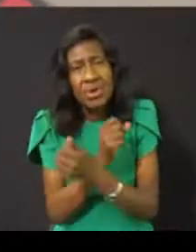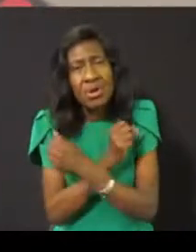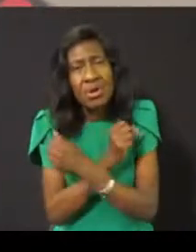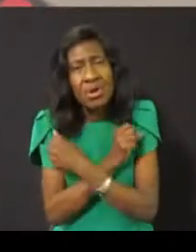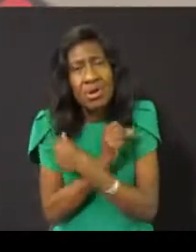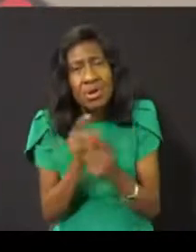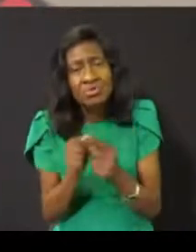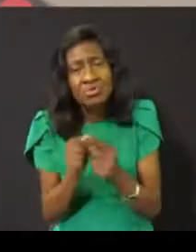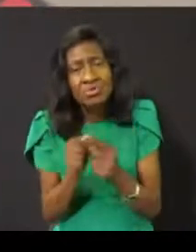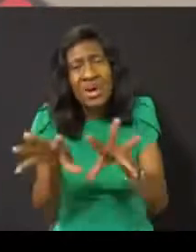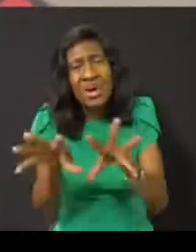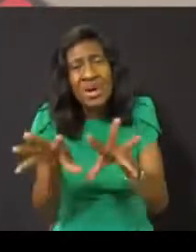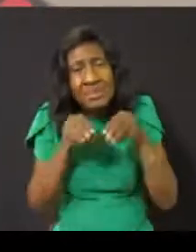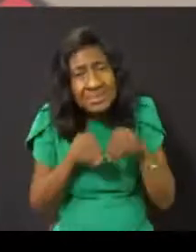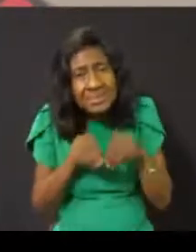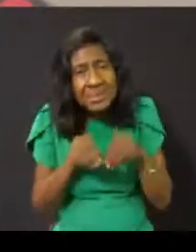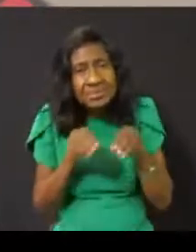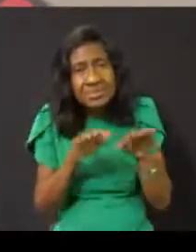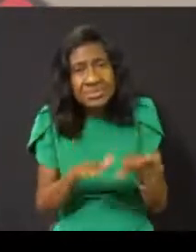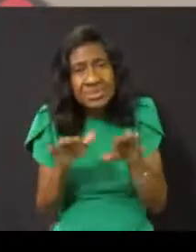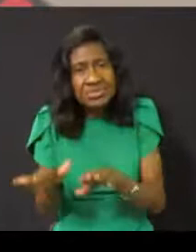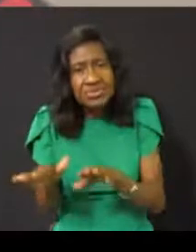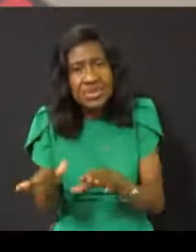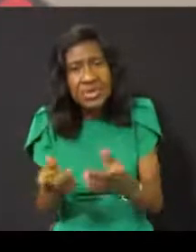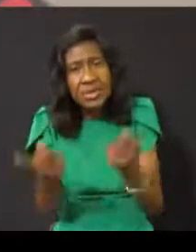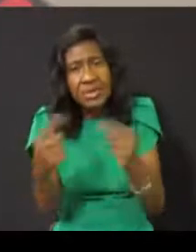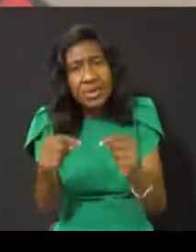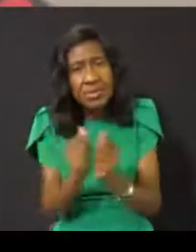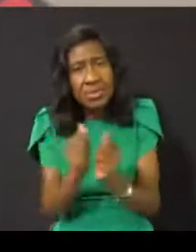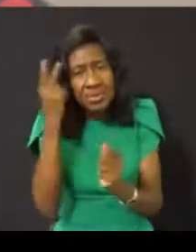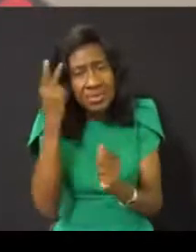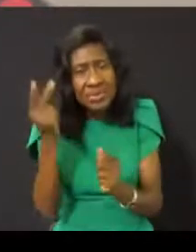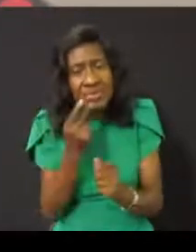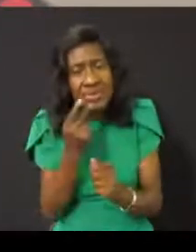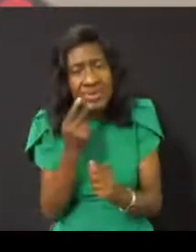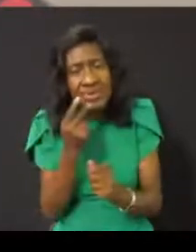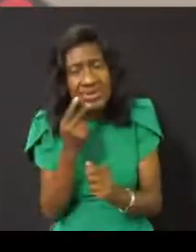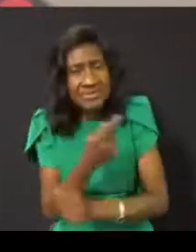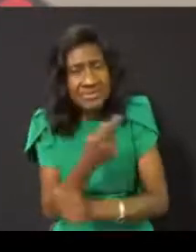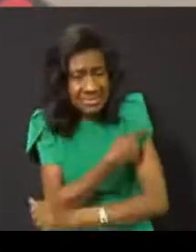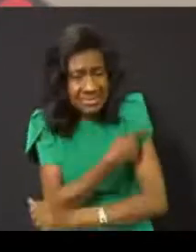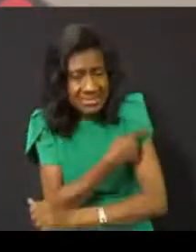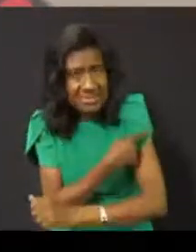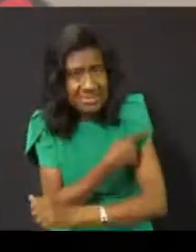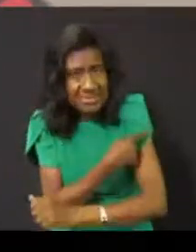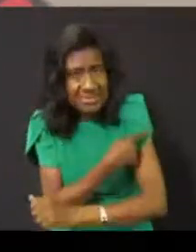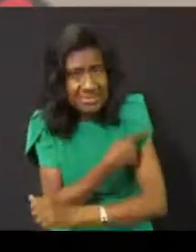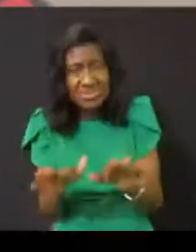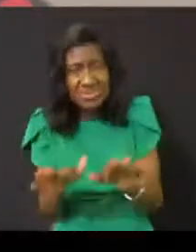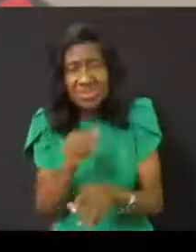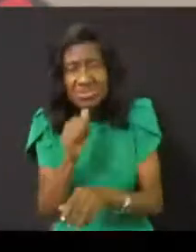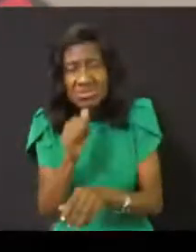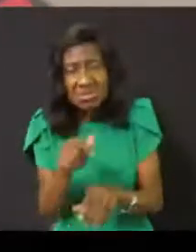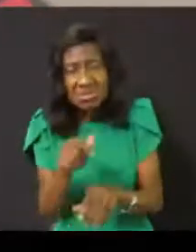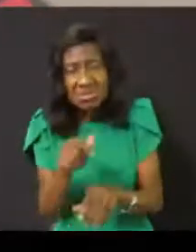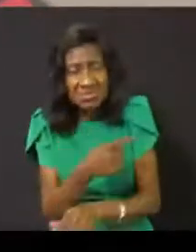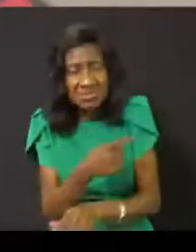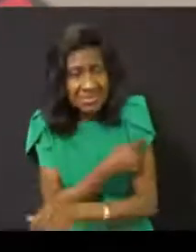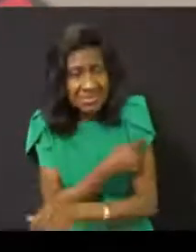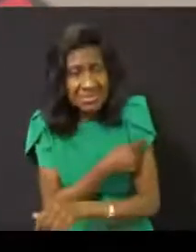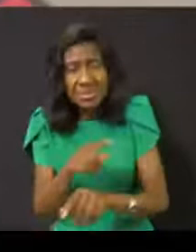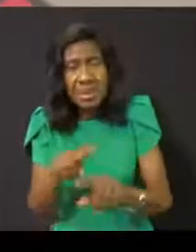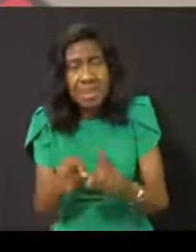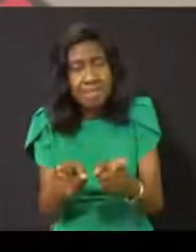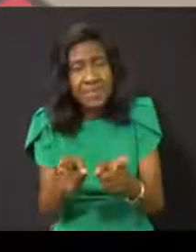children coming with parents who are vaccinated and the children are unvaccinated. But the reality is, we think at the